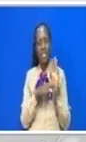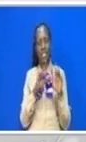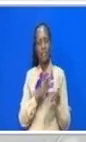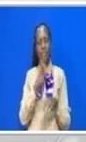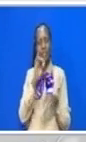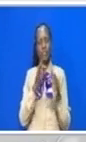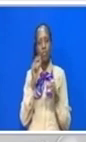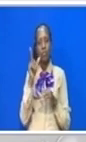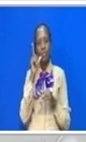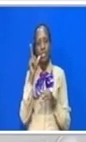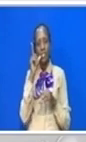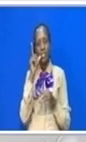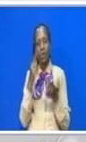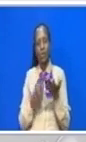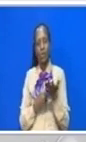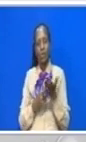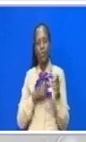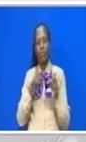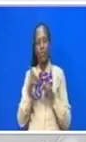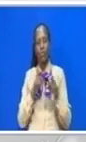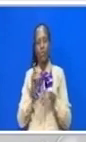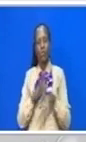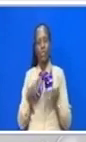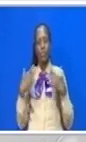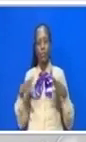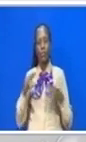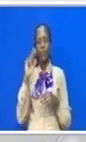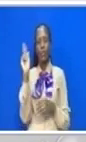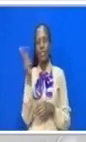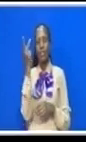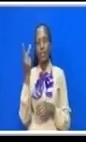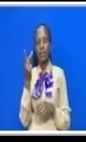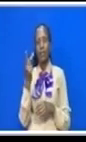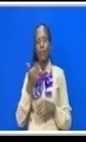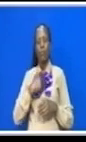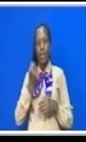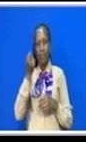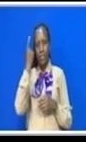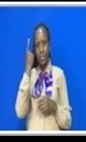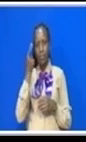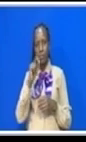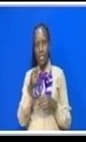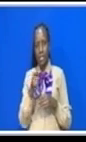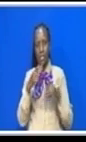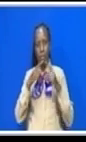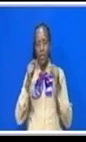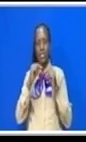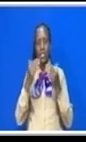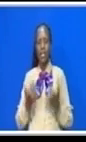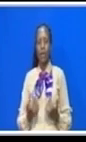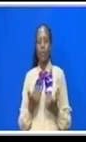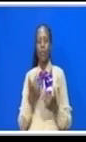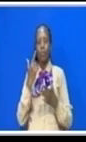of British colonial rule on the people of Kenya. So we've understood the key terms. Let's now go to what